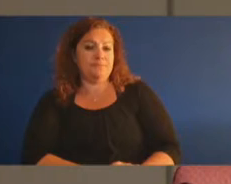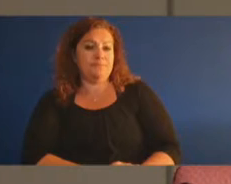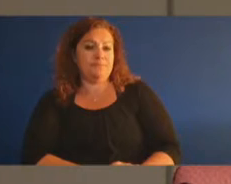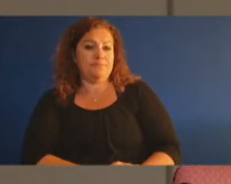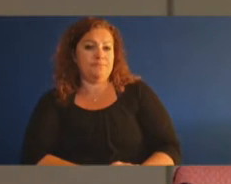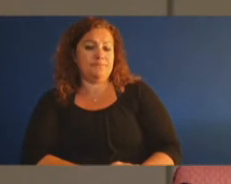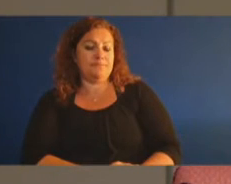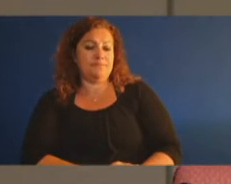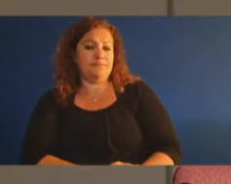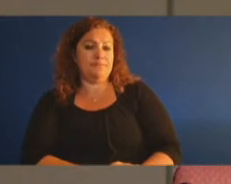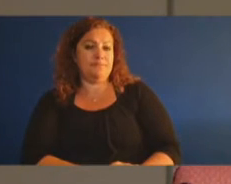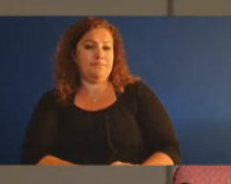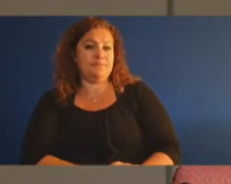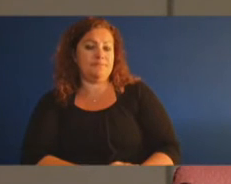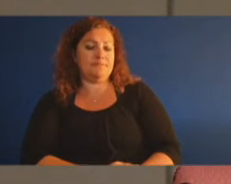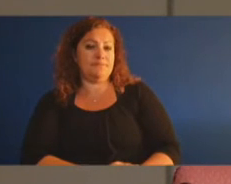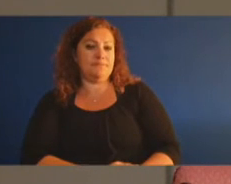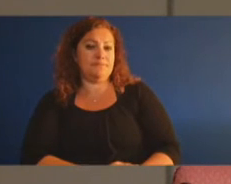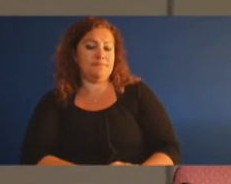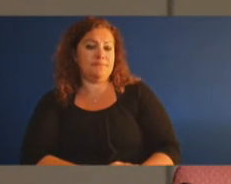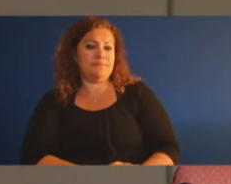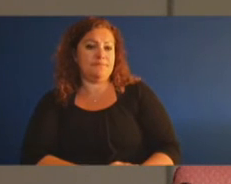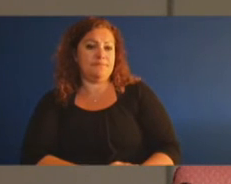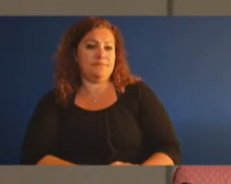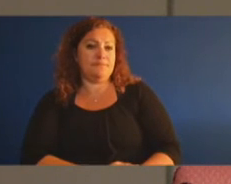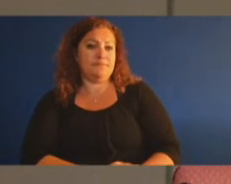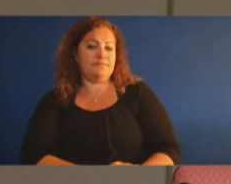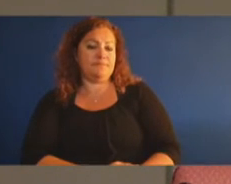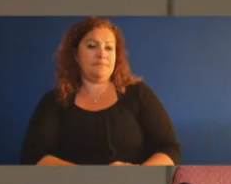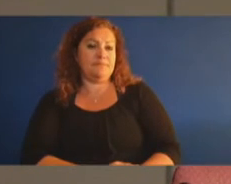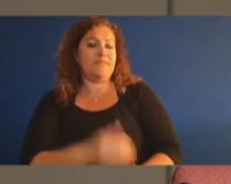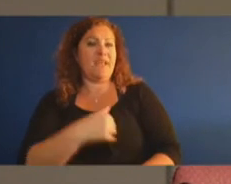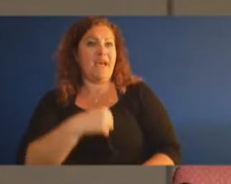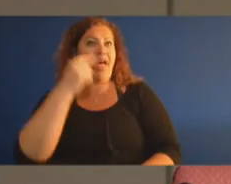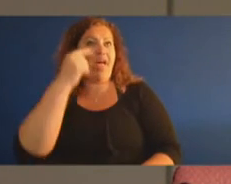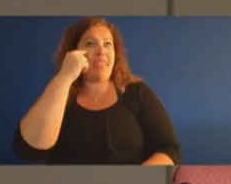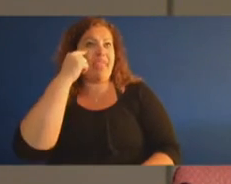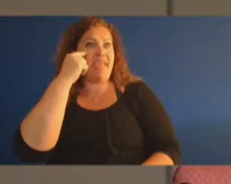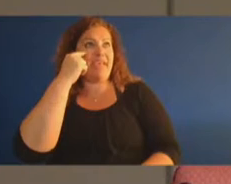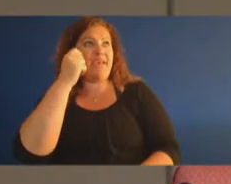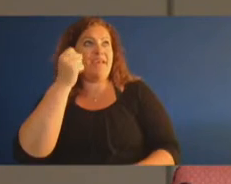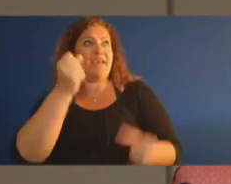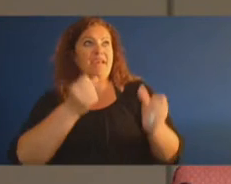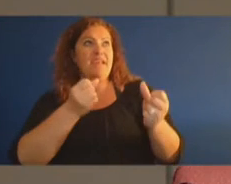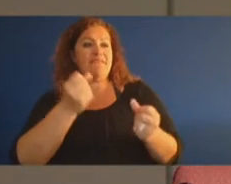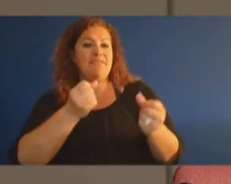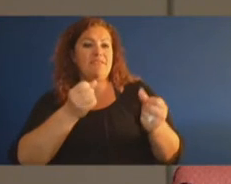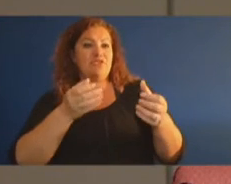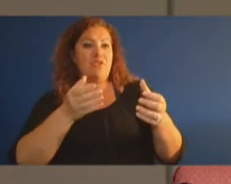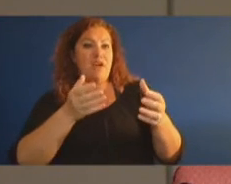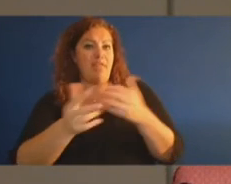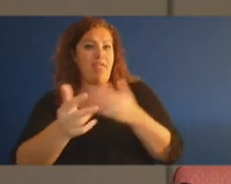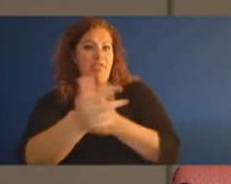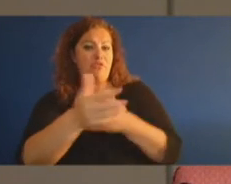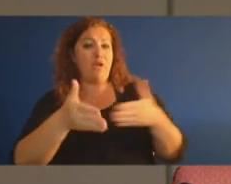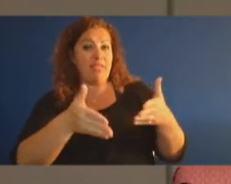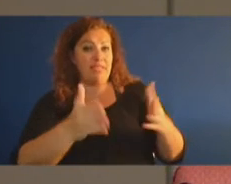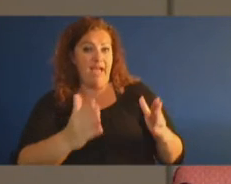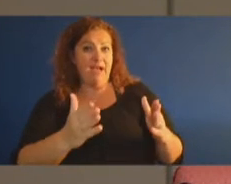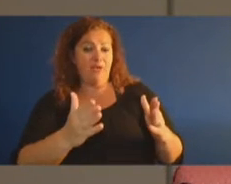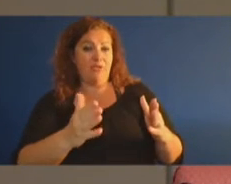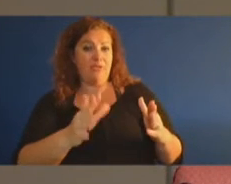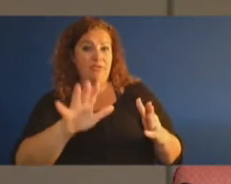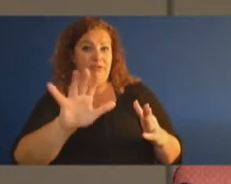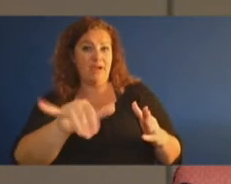because I I think the oh if the drive-throughs are allowed on that site um I wonder